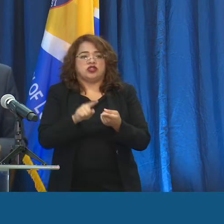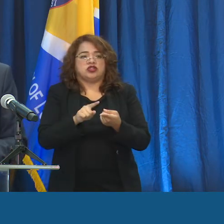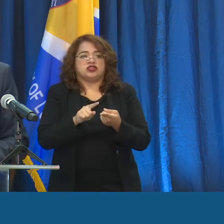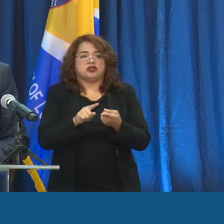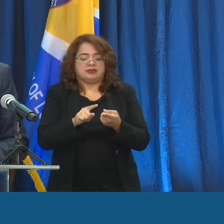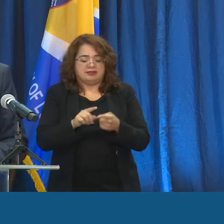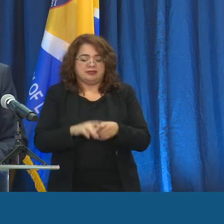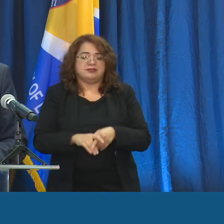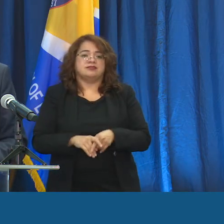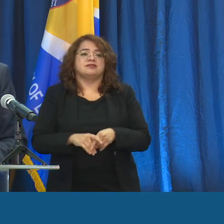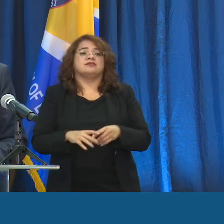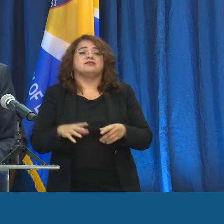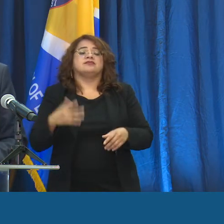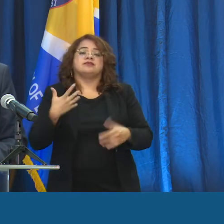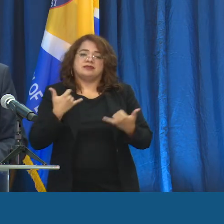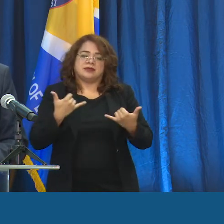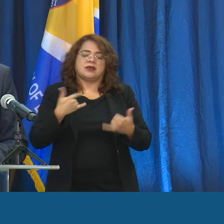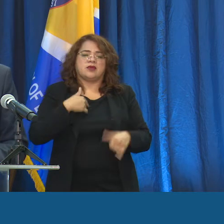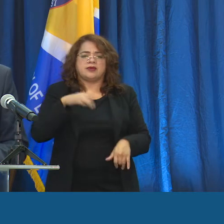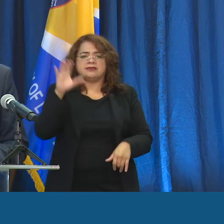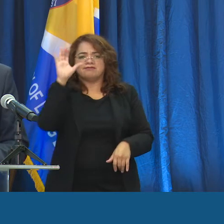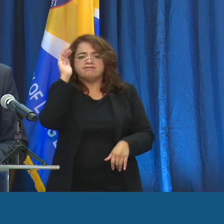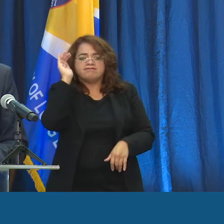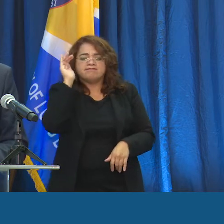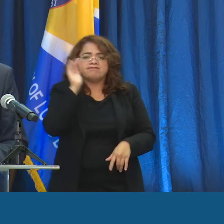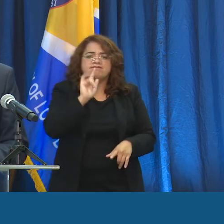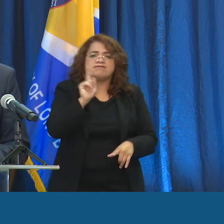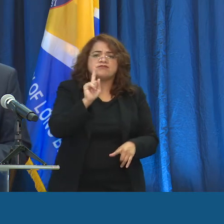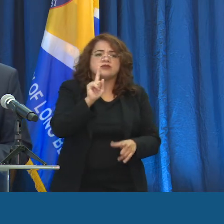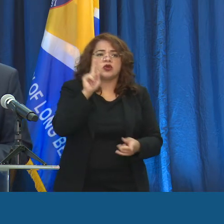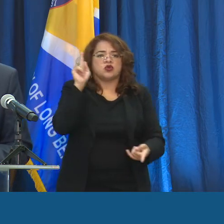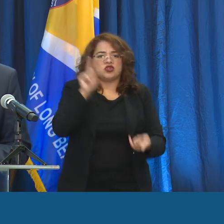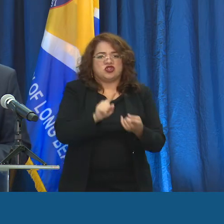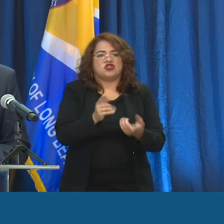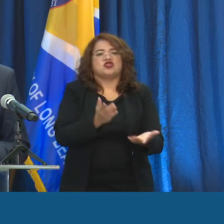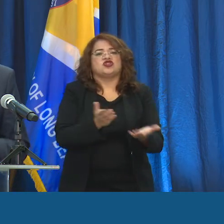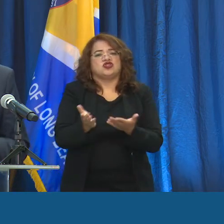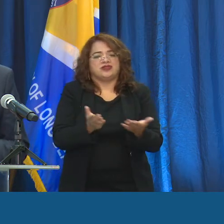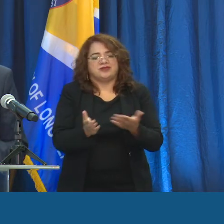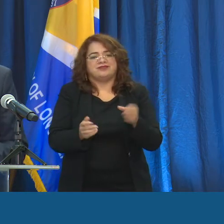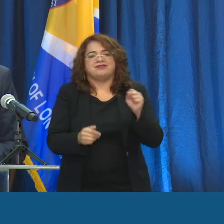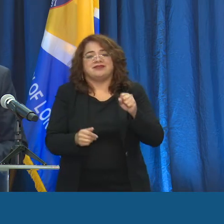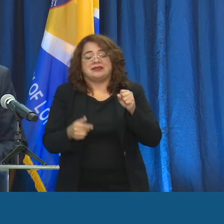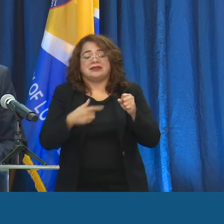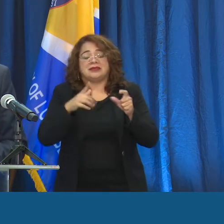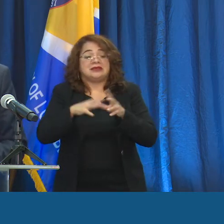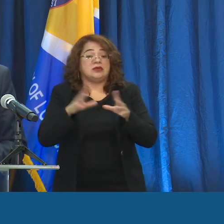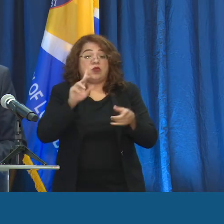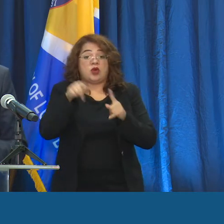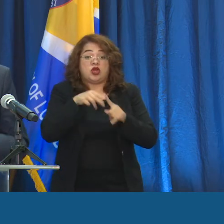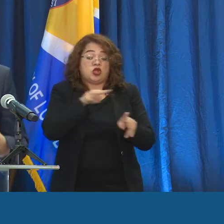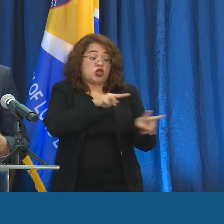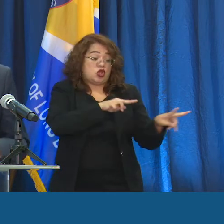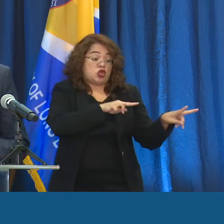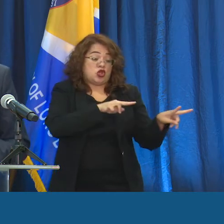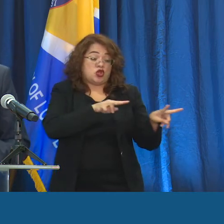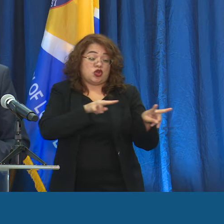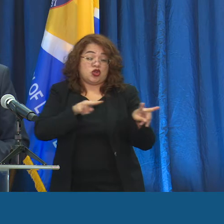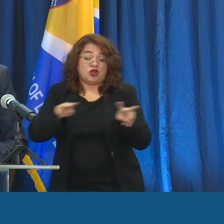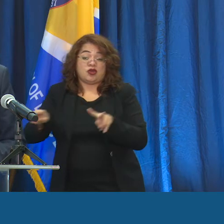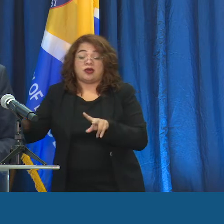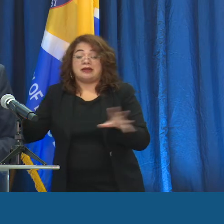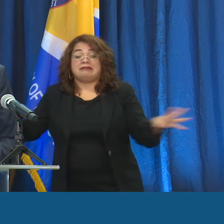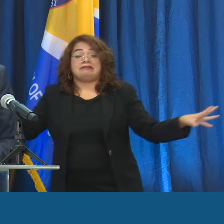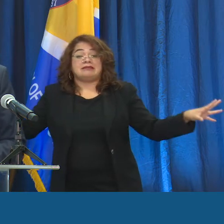those things, we do need to look at reducing services, unfortunately, given the scope of the problem. And so as we do that, we take that